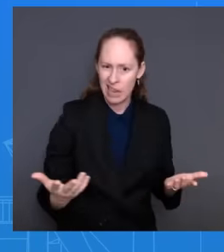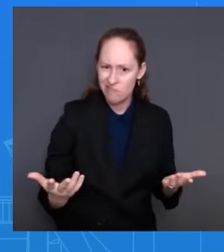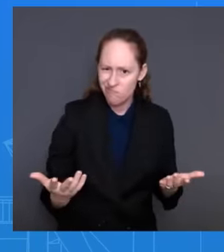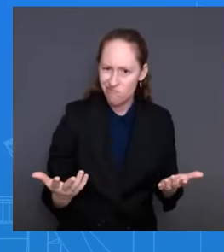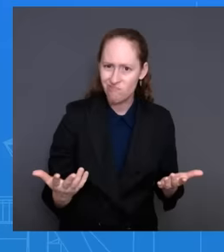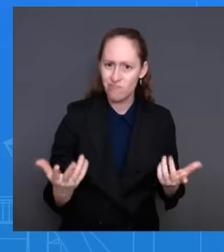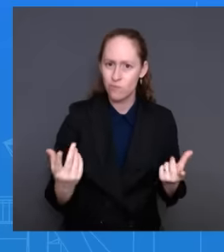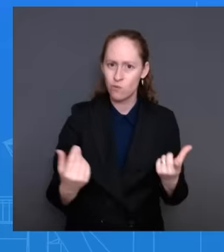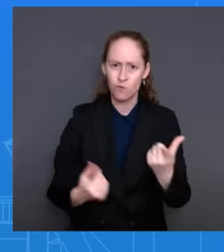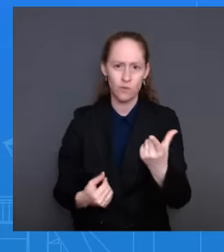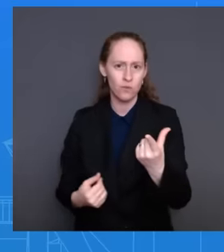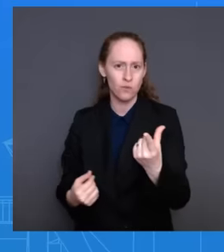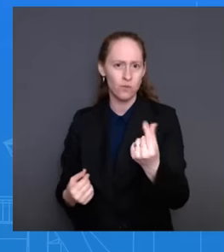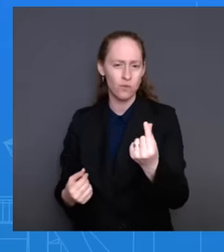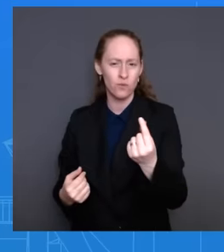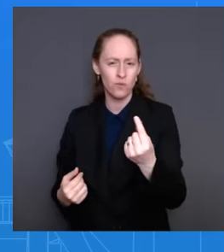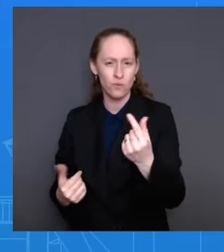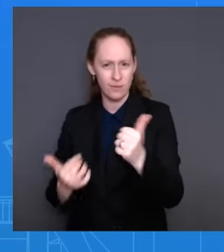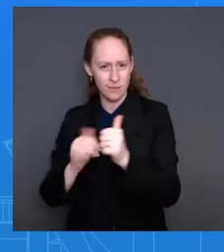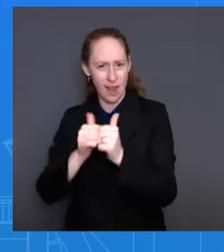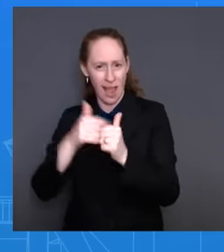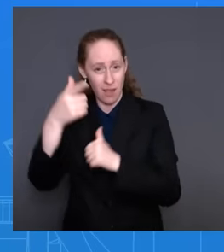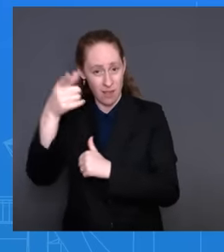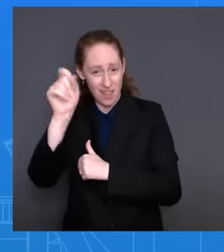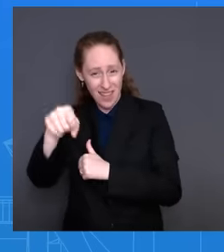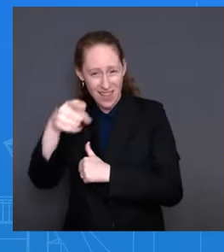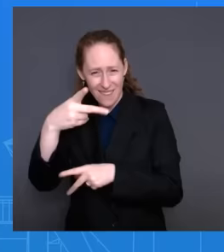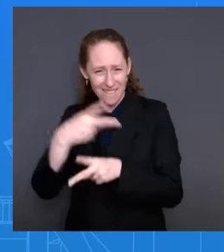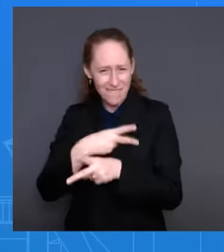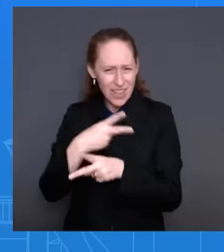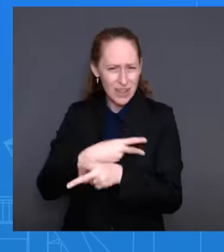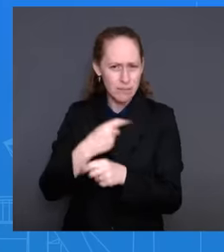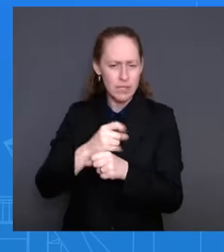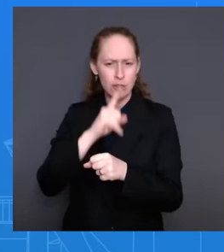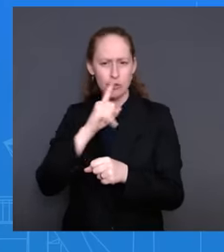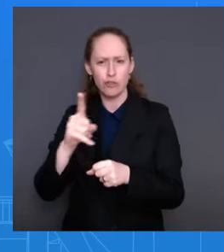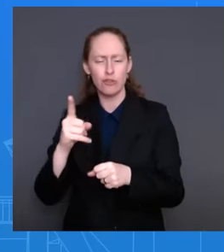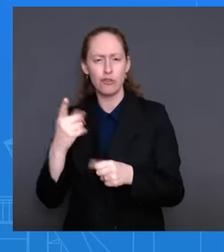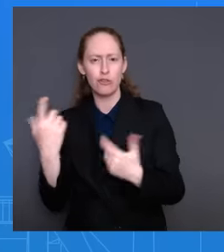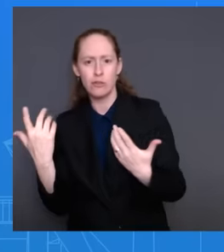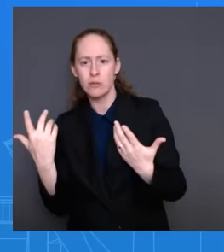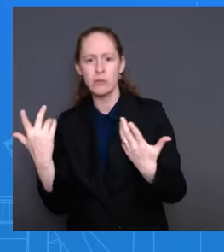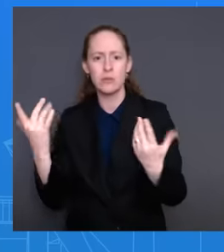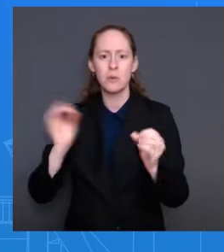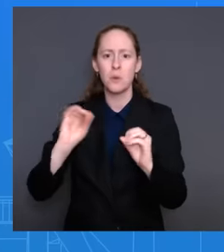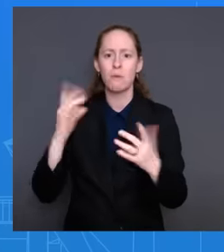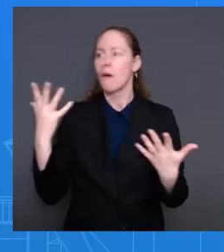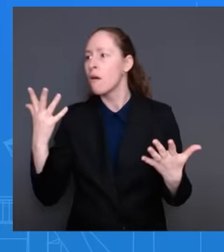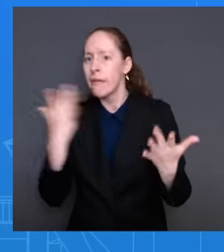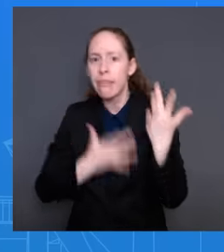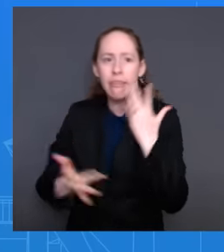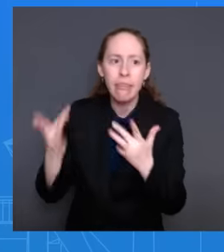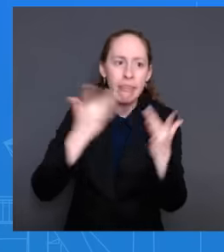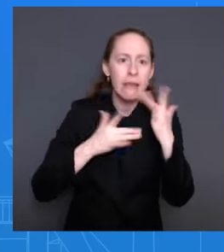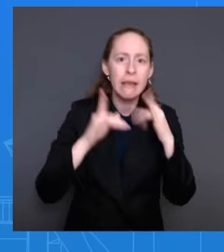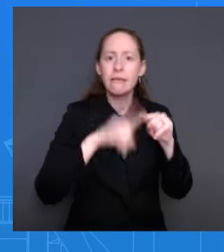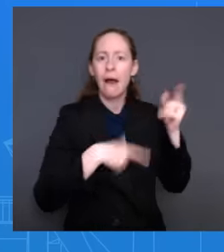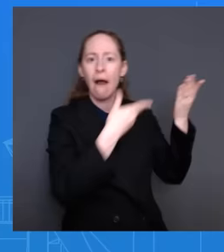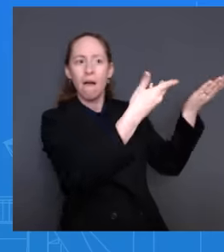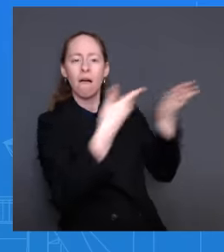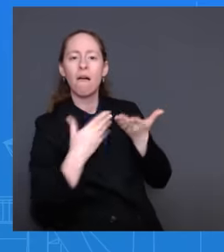prices to rise, as we've seen with gasoline? Or do you think additional action is needed with Congress in order to provide that